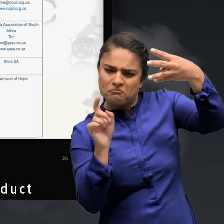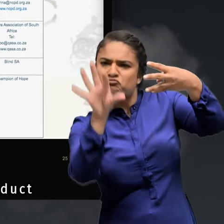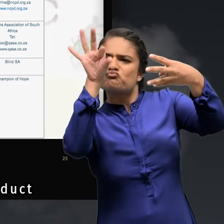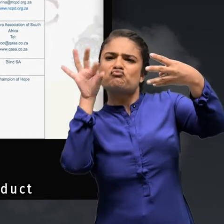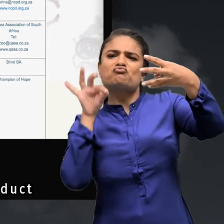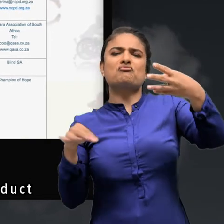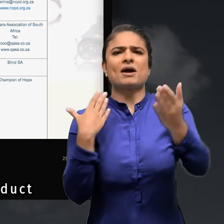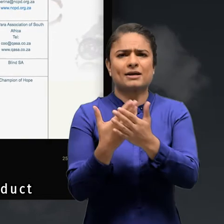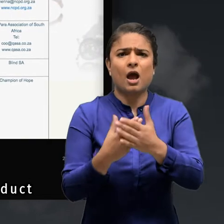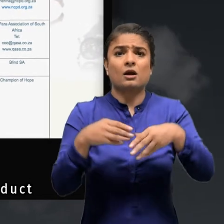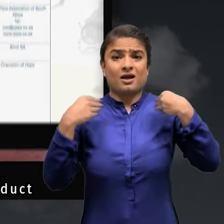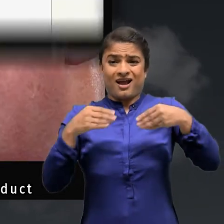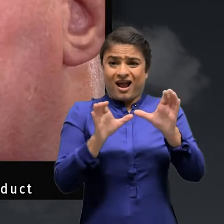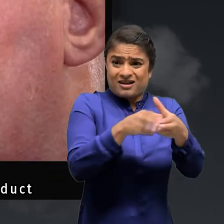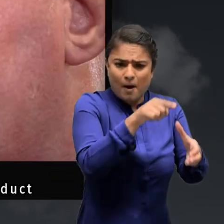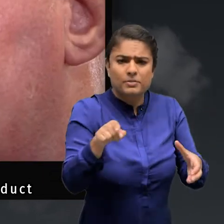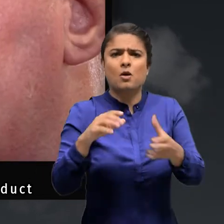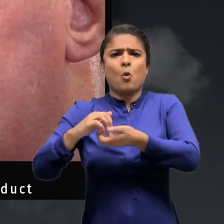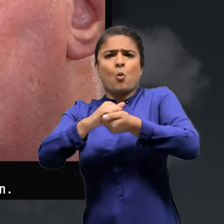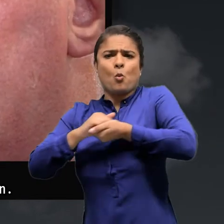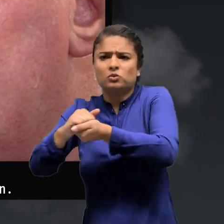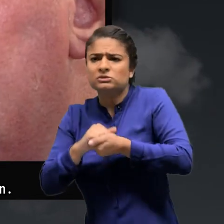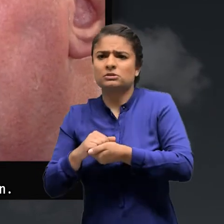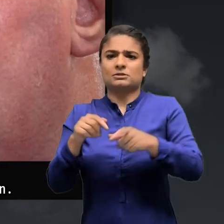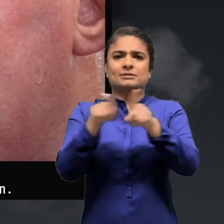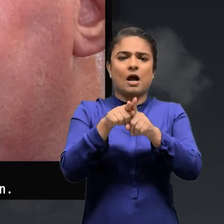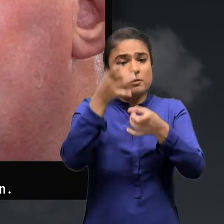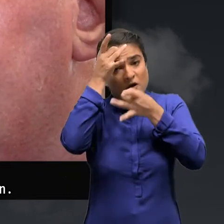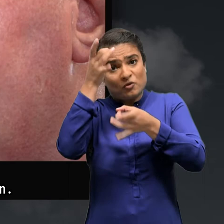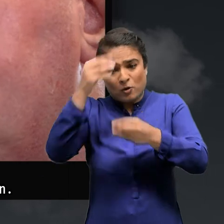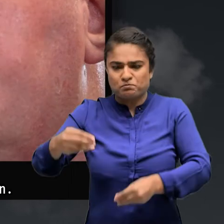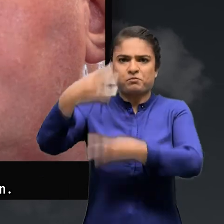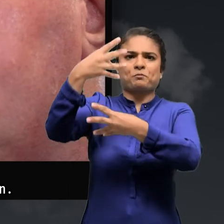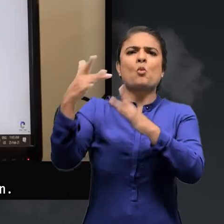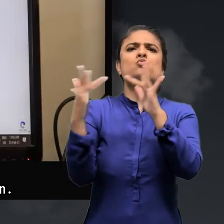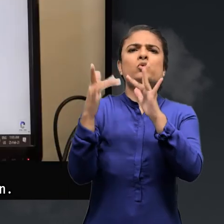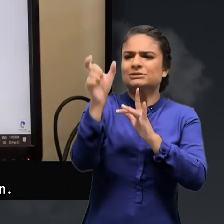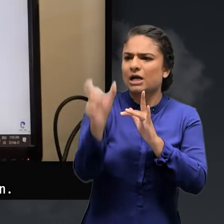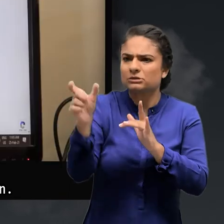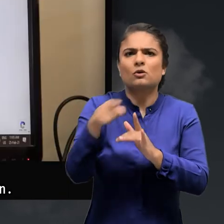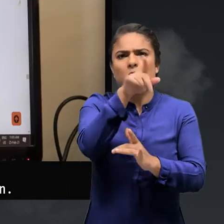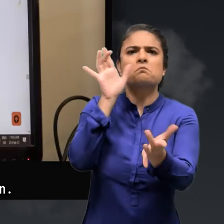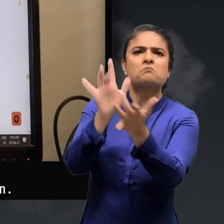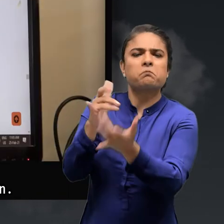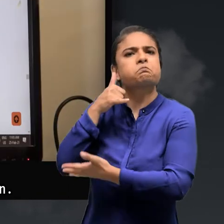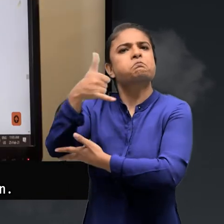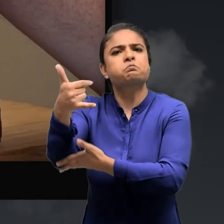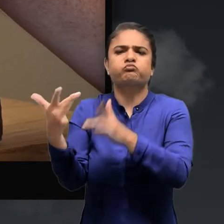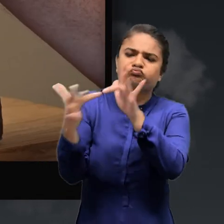companies or organizations that supply the products will come up with their contact details and